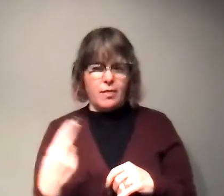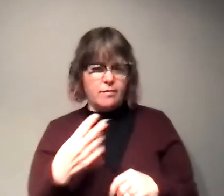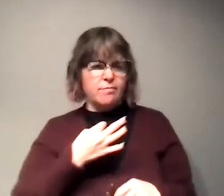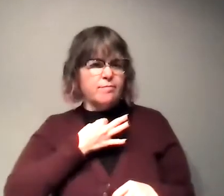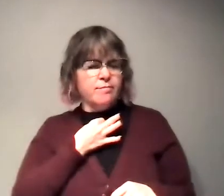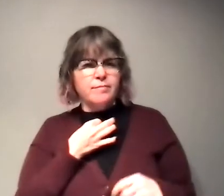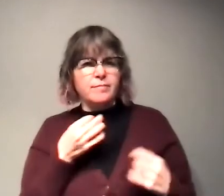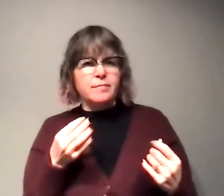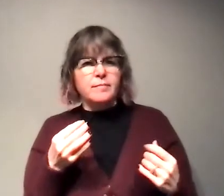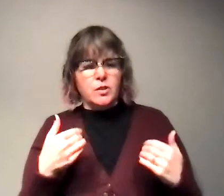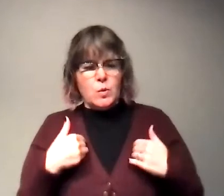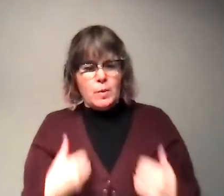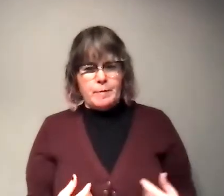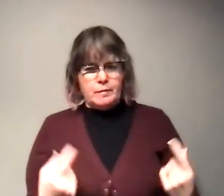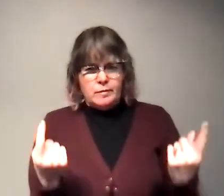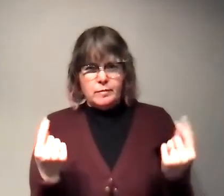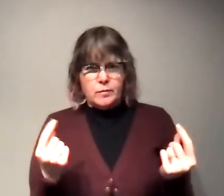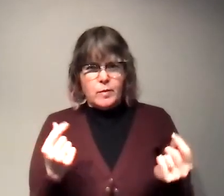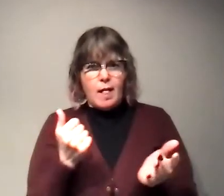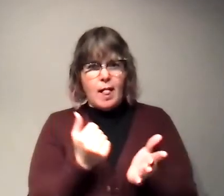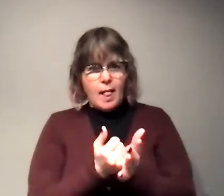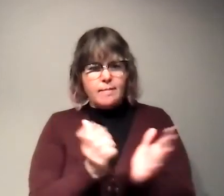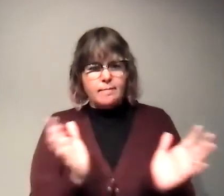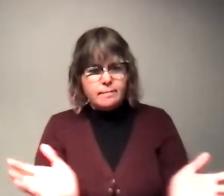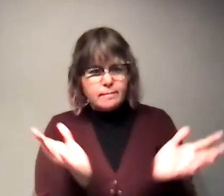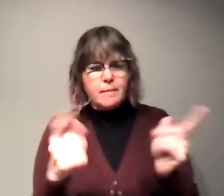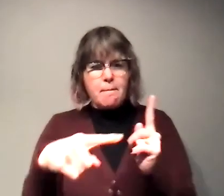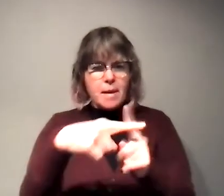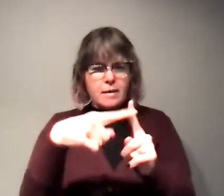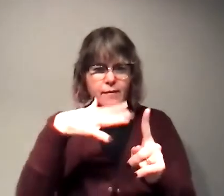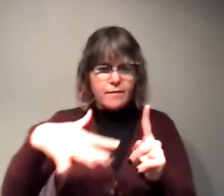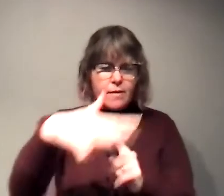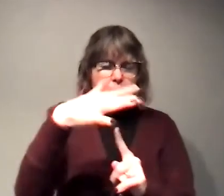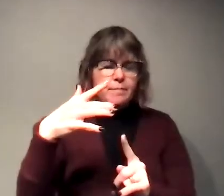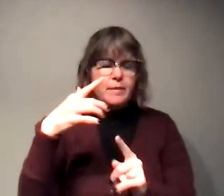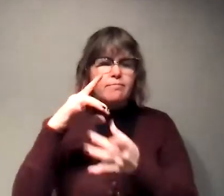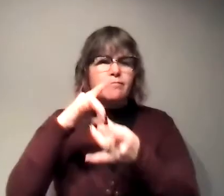what can humans do to help promote a positive environment for our rivers?